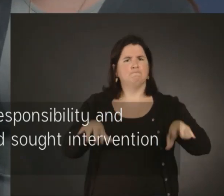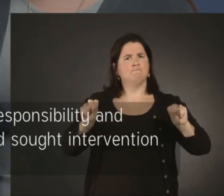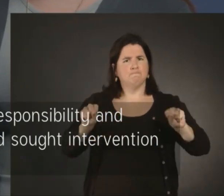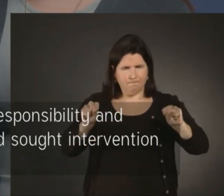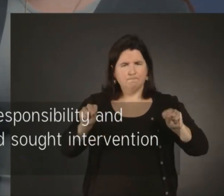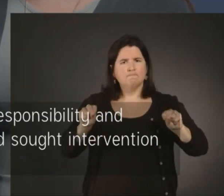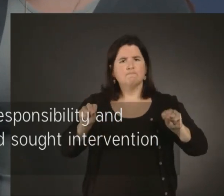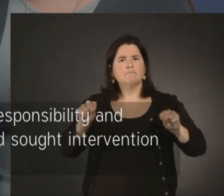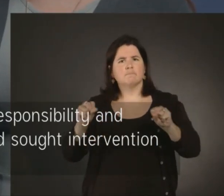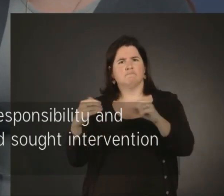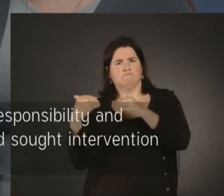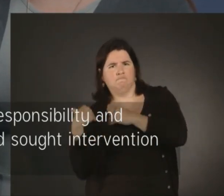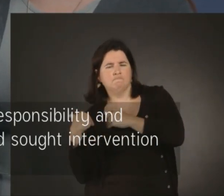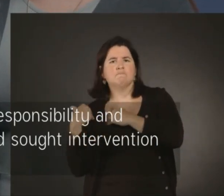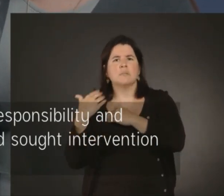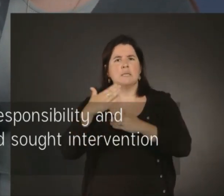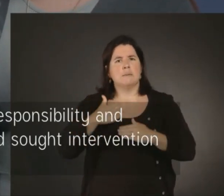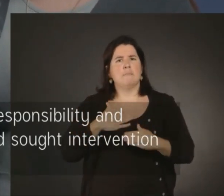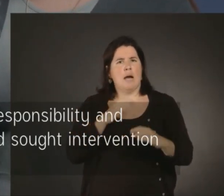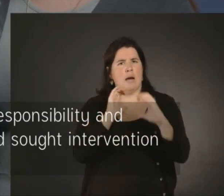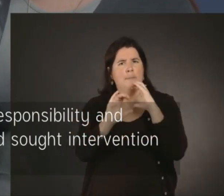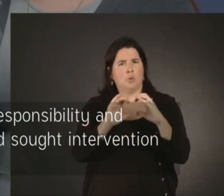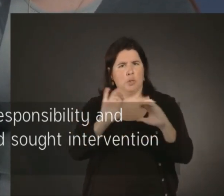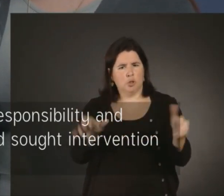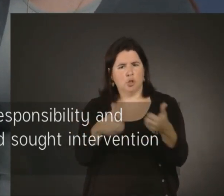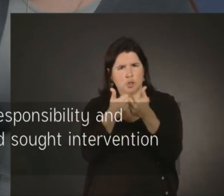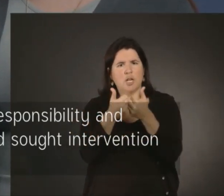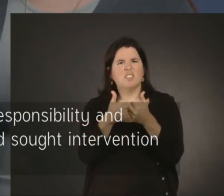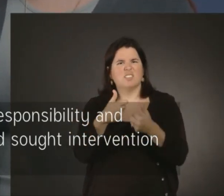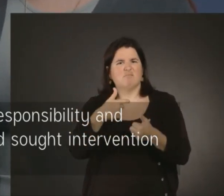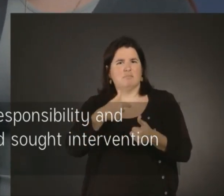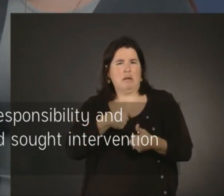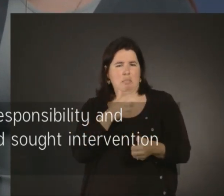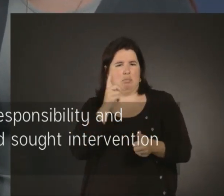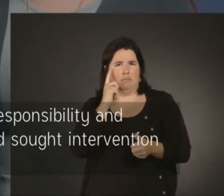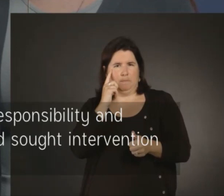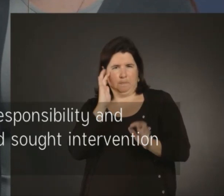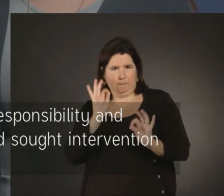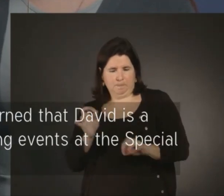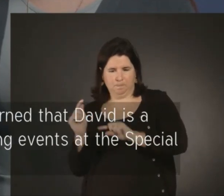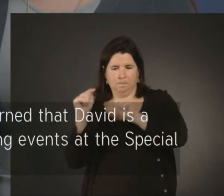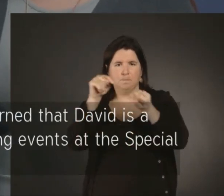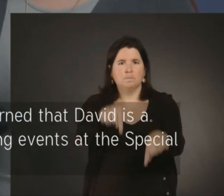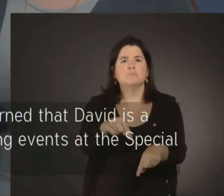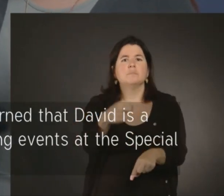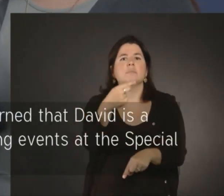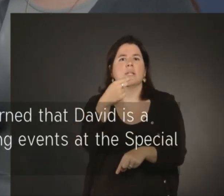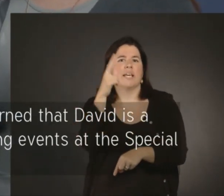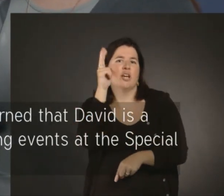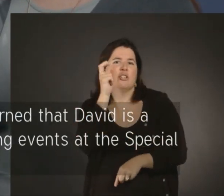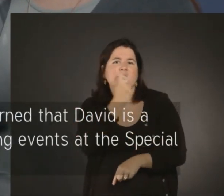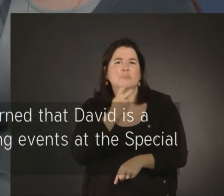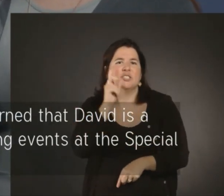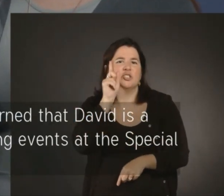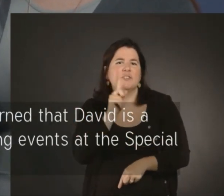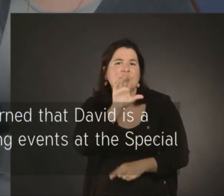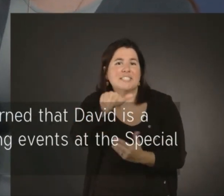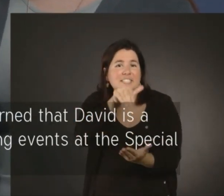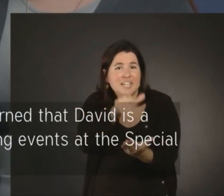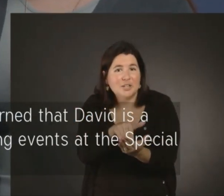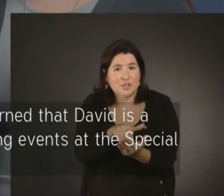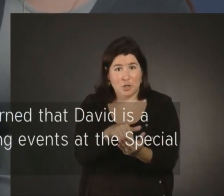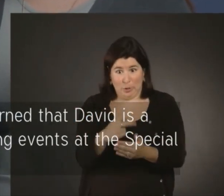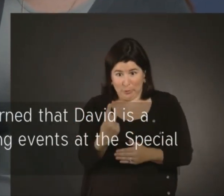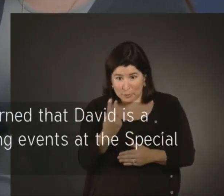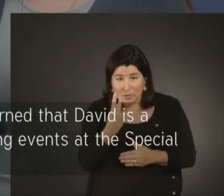of his communication challenges and sought intervention at Hearing, Speech, and Deaf Center. Once we began working together,